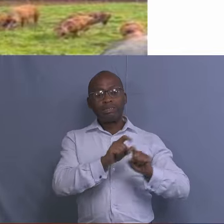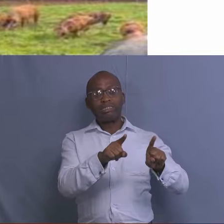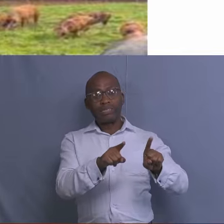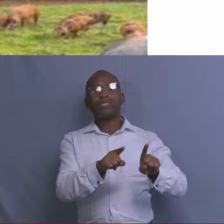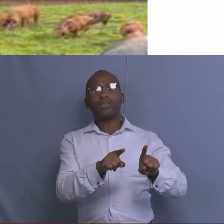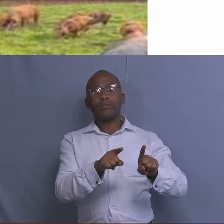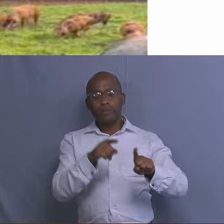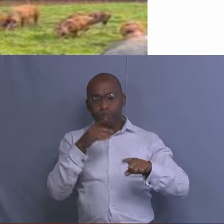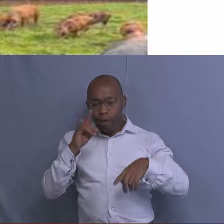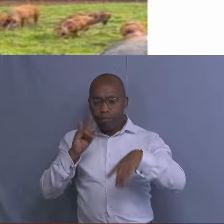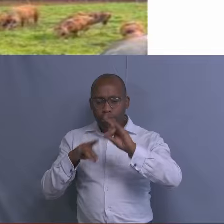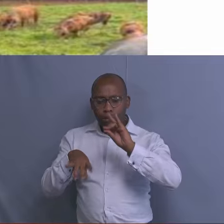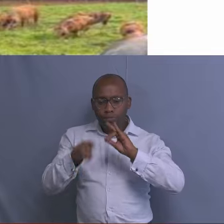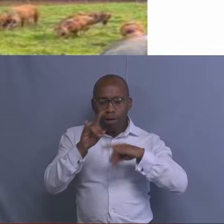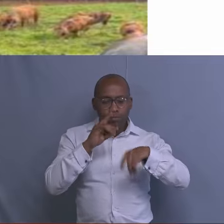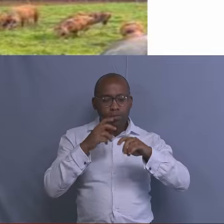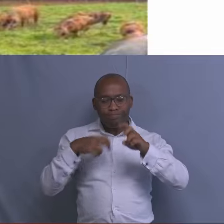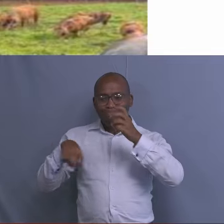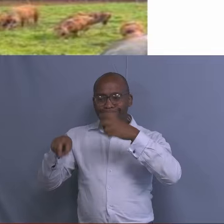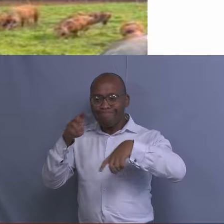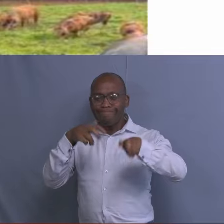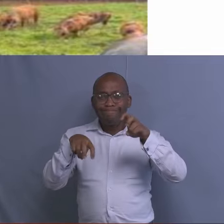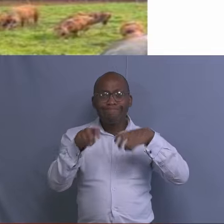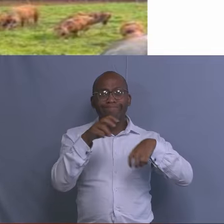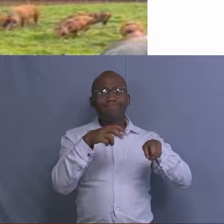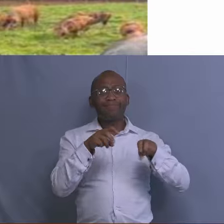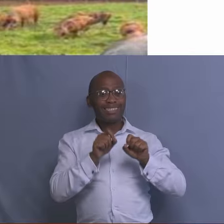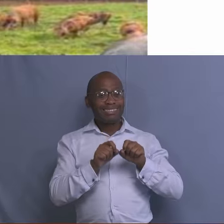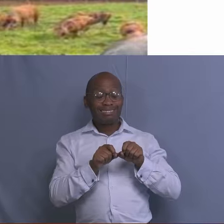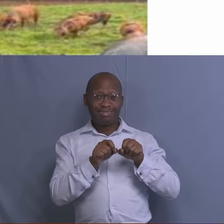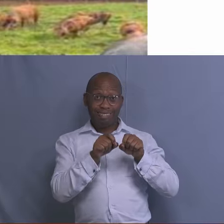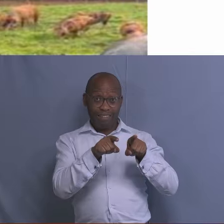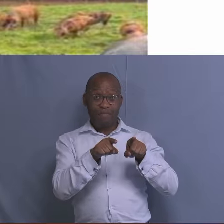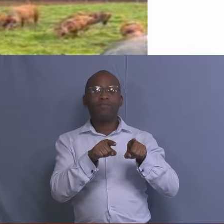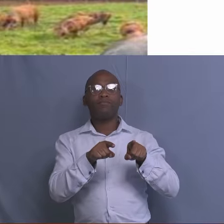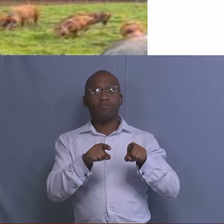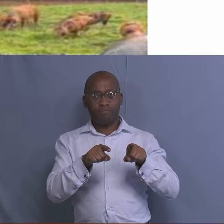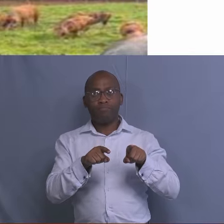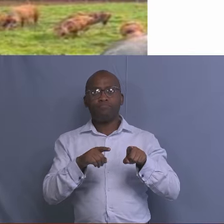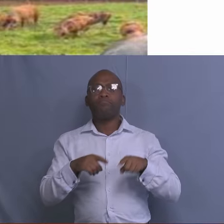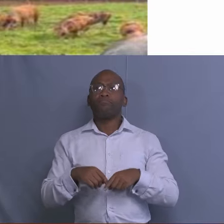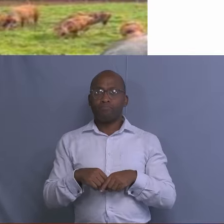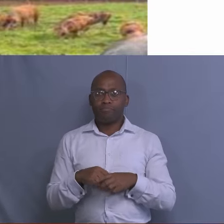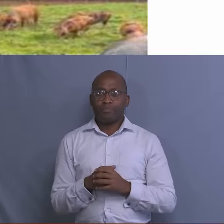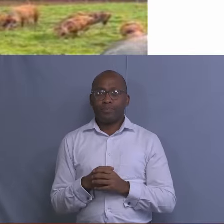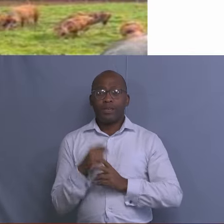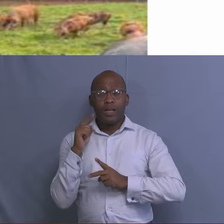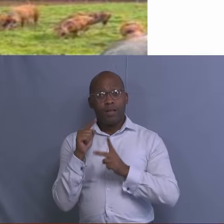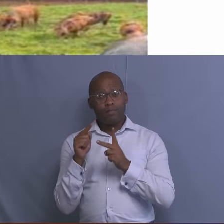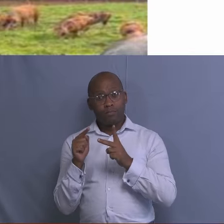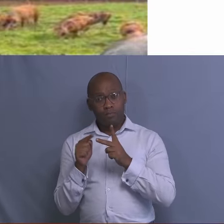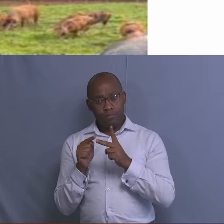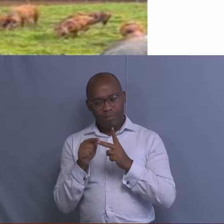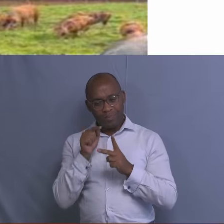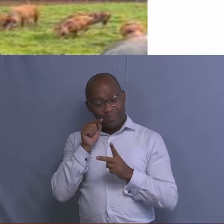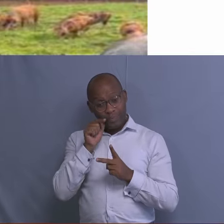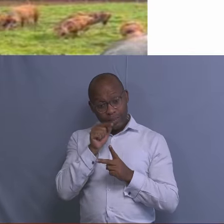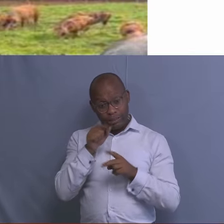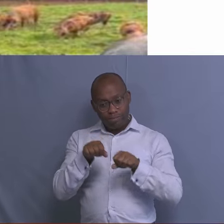allow them to move around searching for extra feed for themselves. Now, this